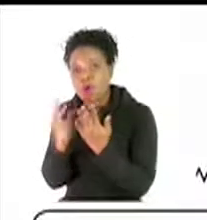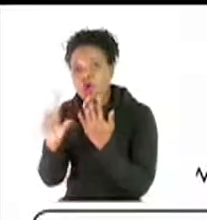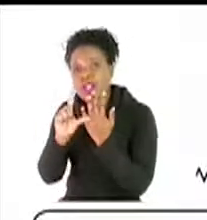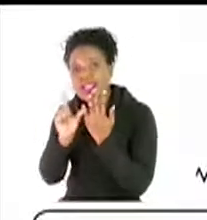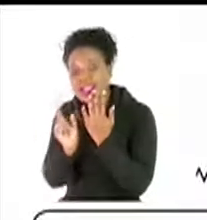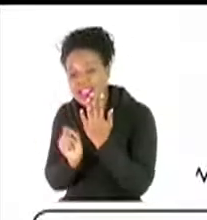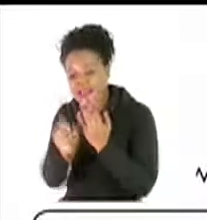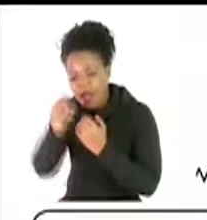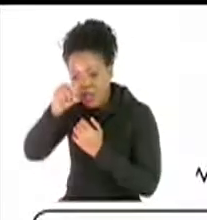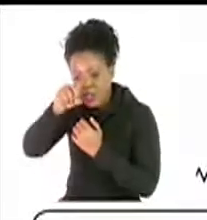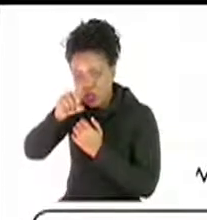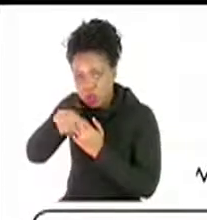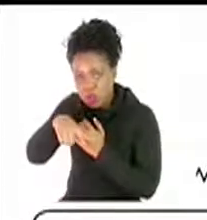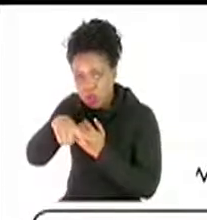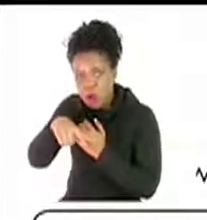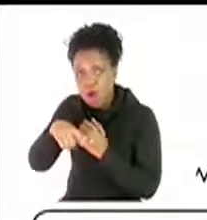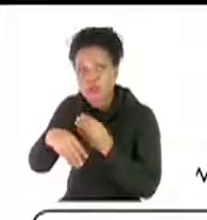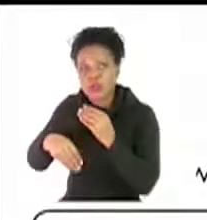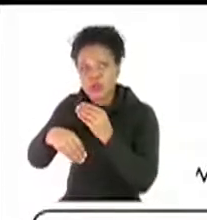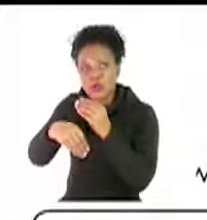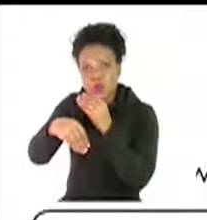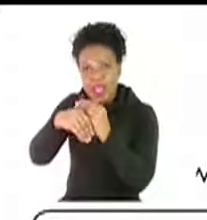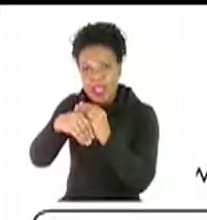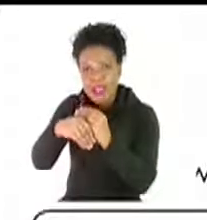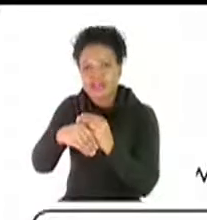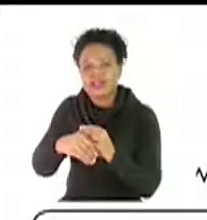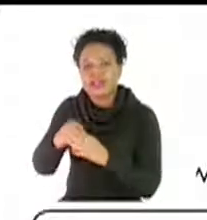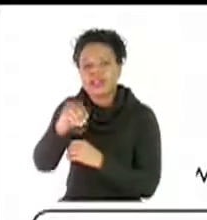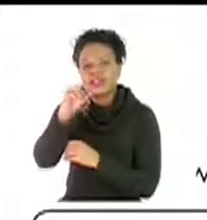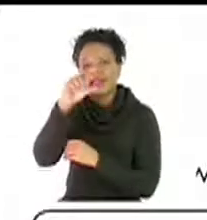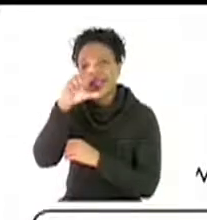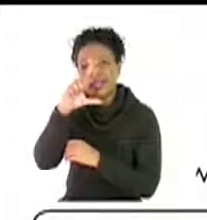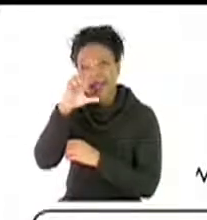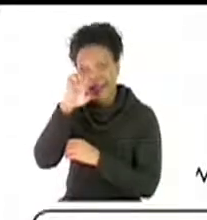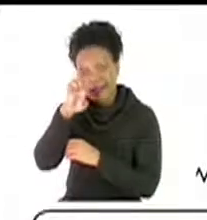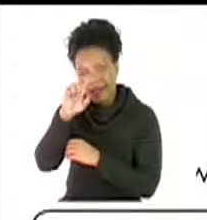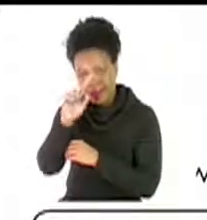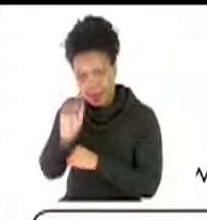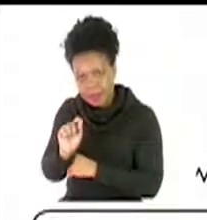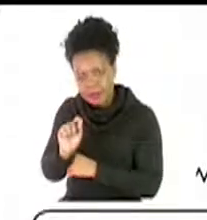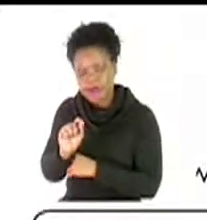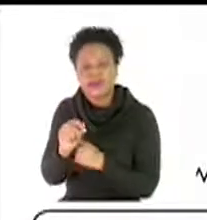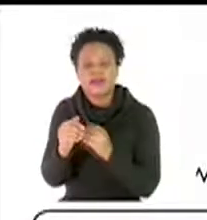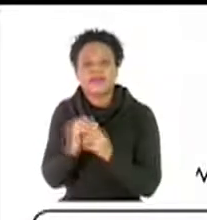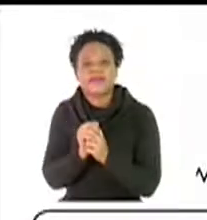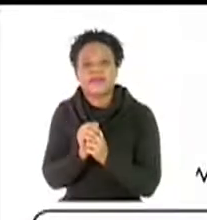leaflet. And lastly, droplet.